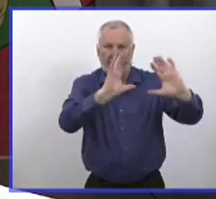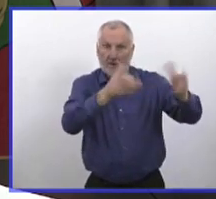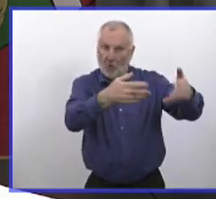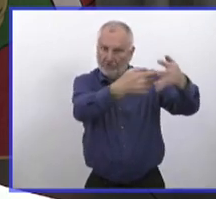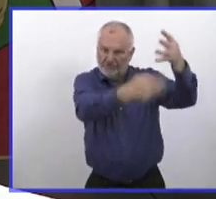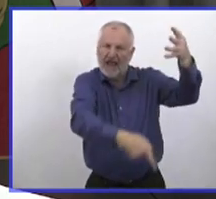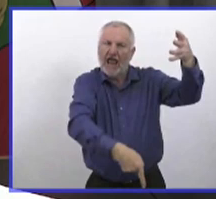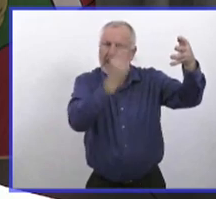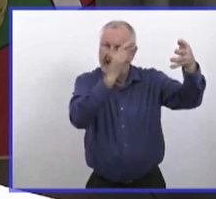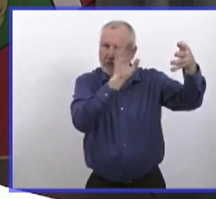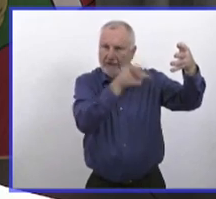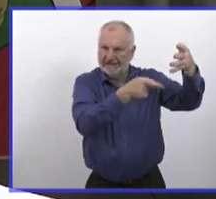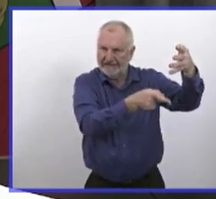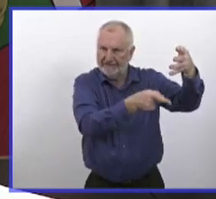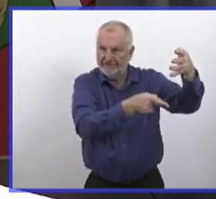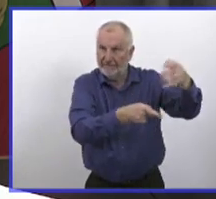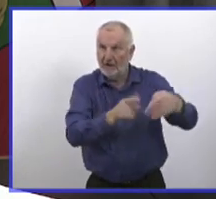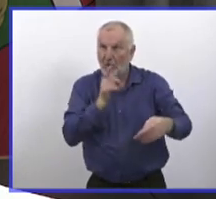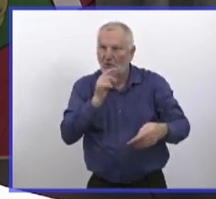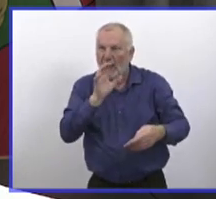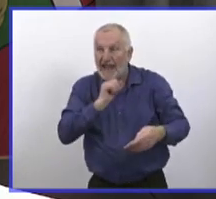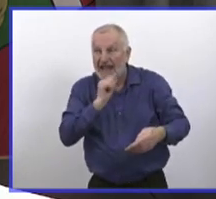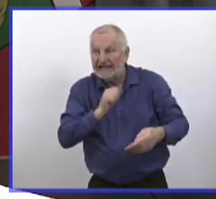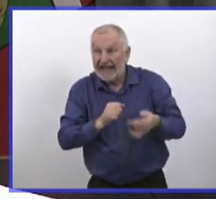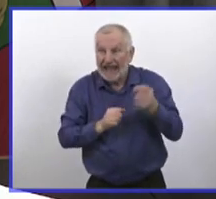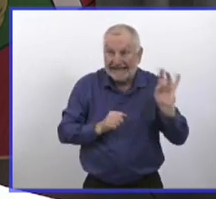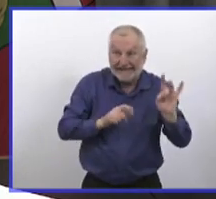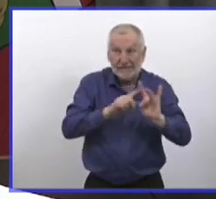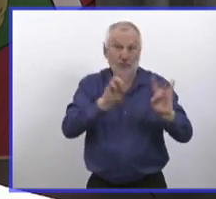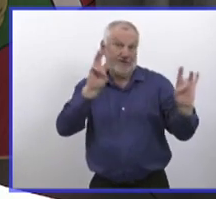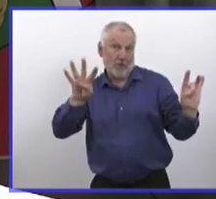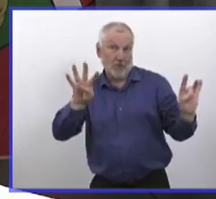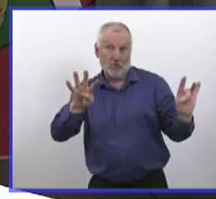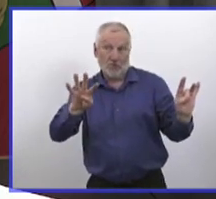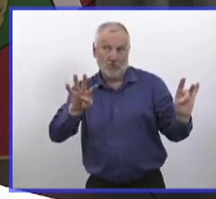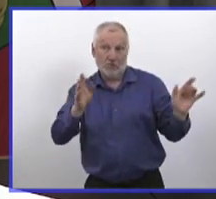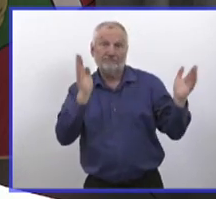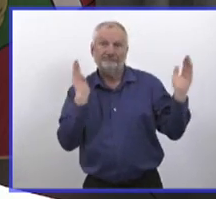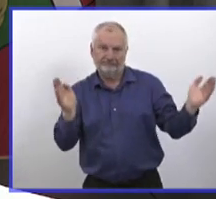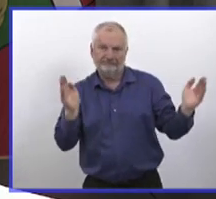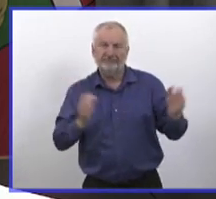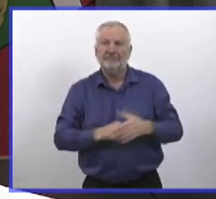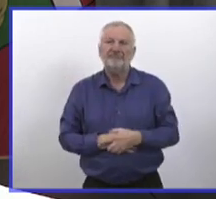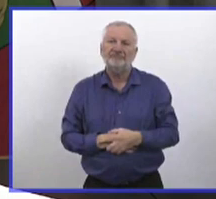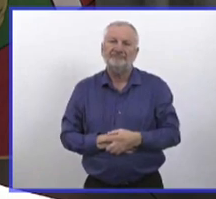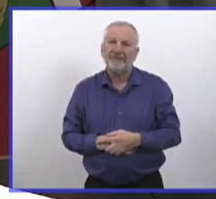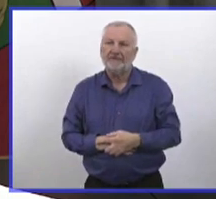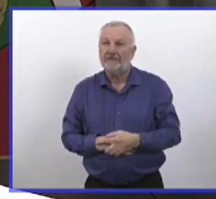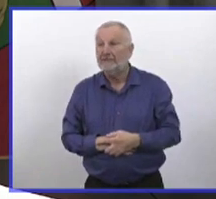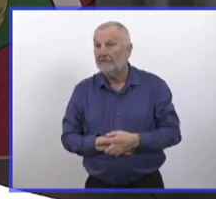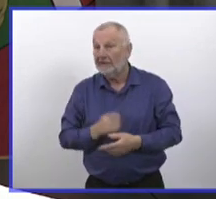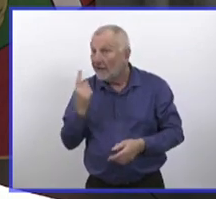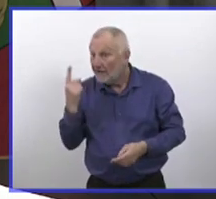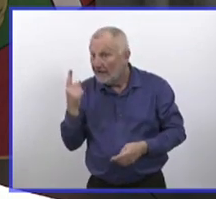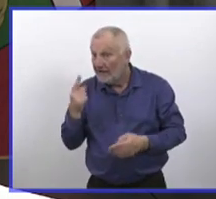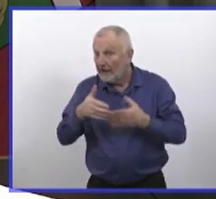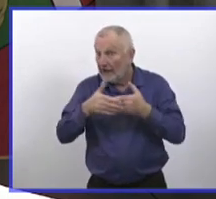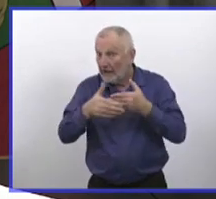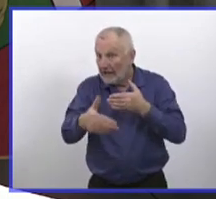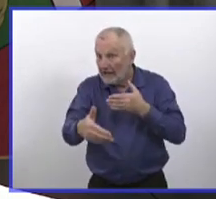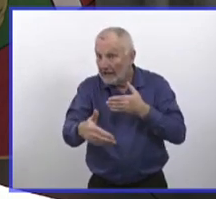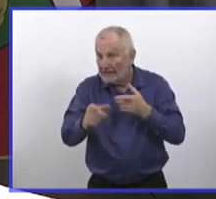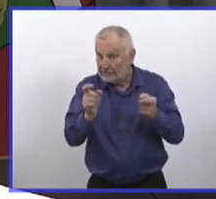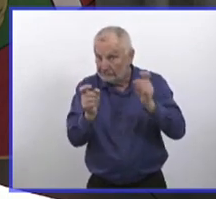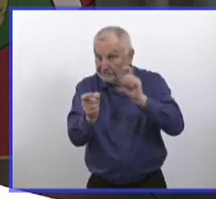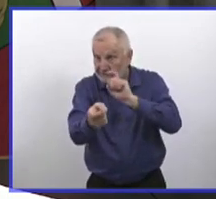the younger age category. And so we are open to shifting it as things go forward. I'm certainly hopeful that as our